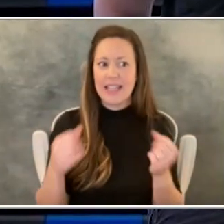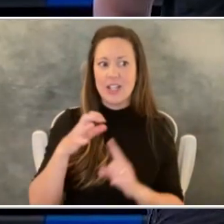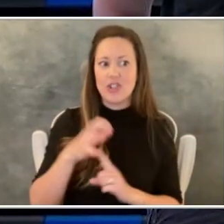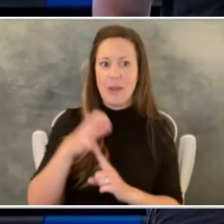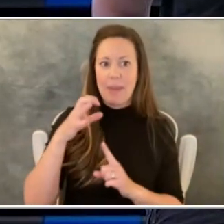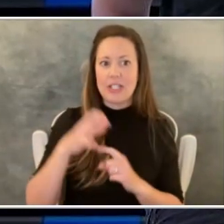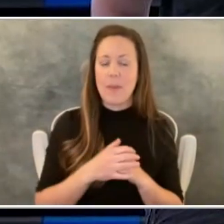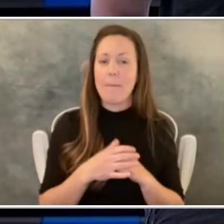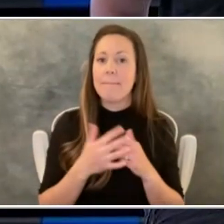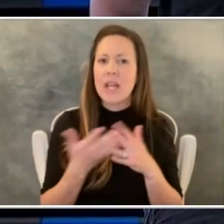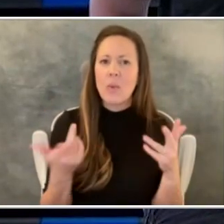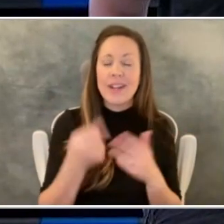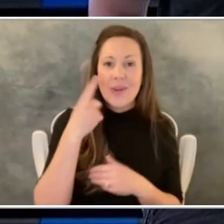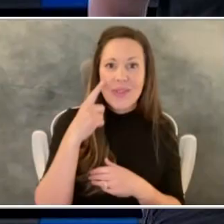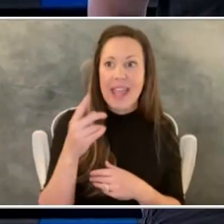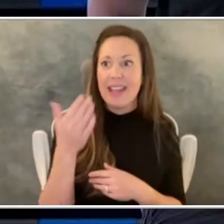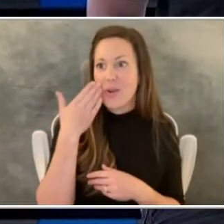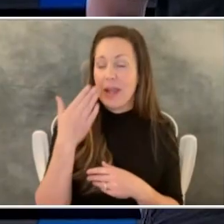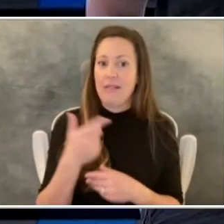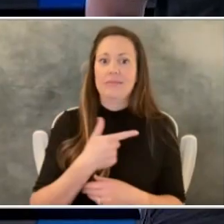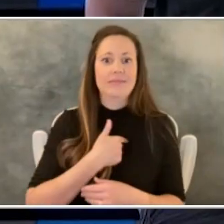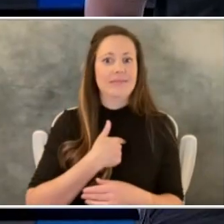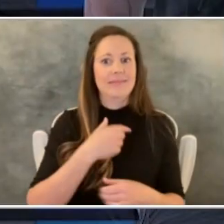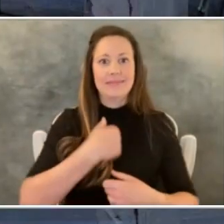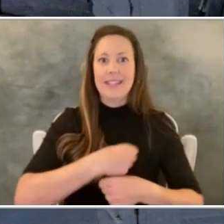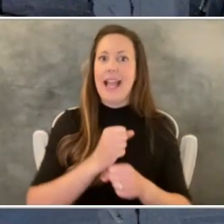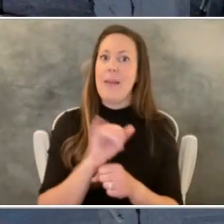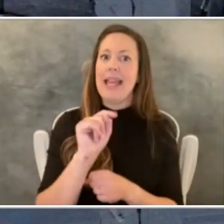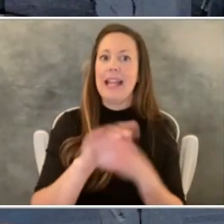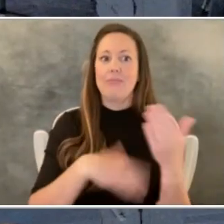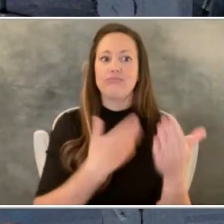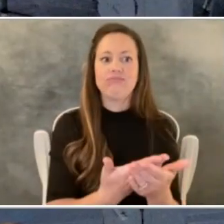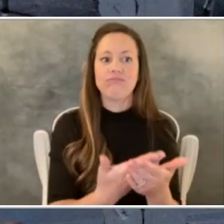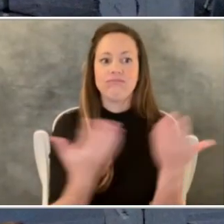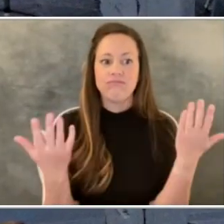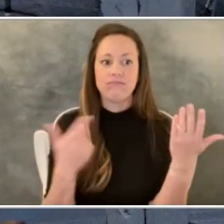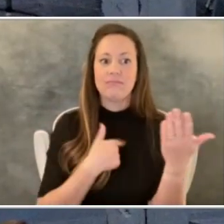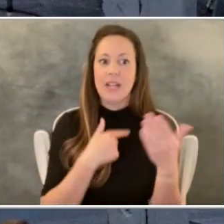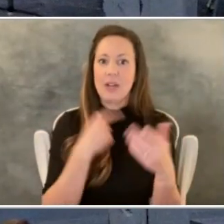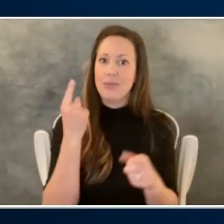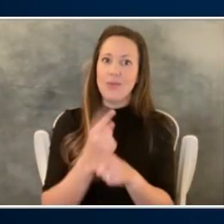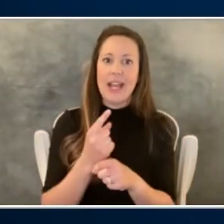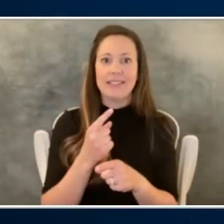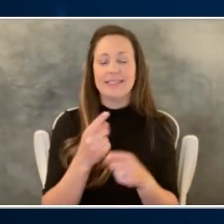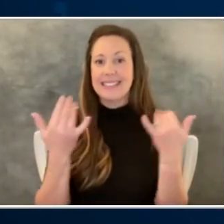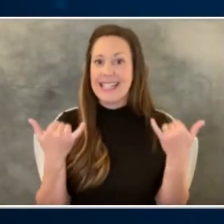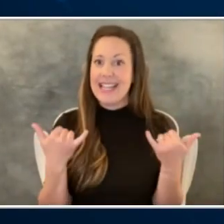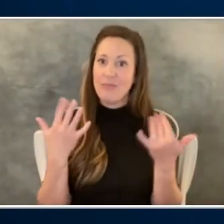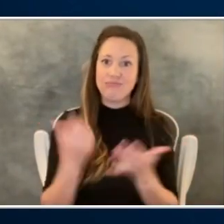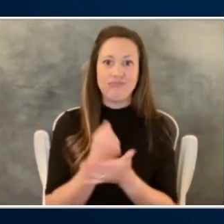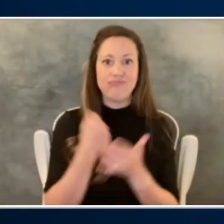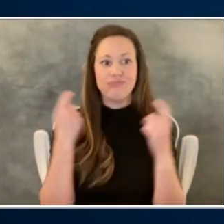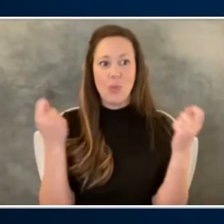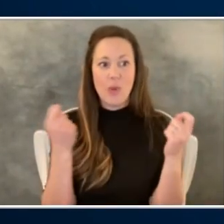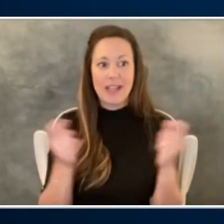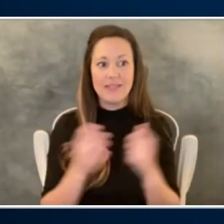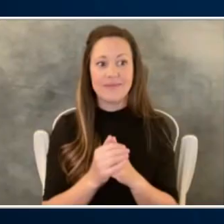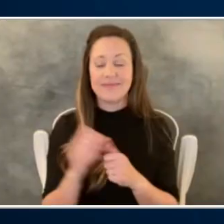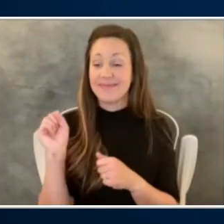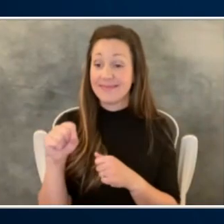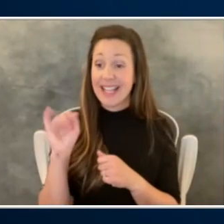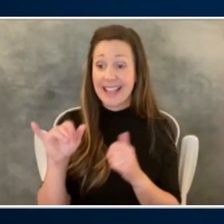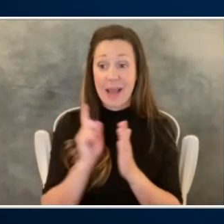just knowing I made it to this? I mean, I did everything right, and it's paying off. Yeah, I mean, in that moment, it's